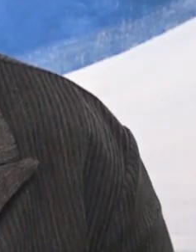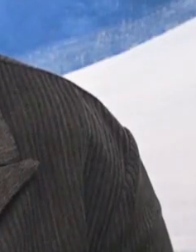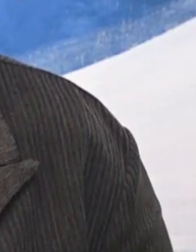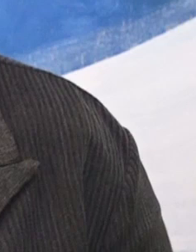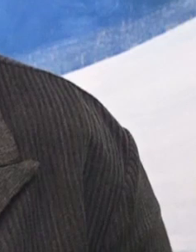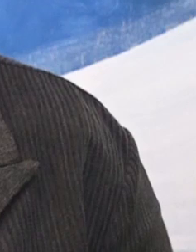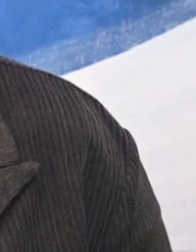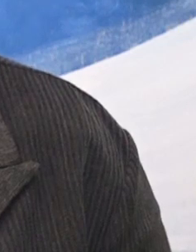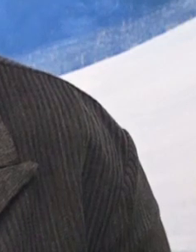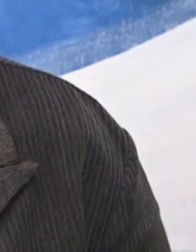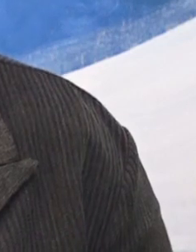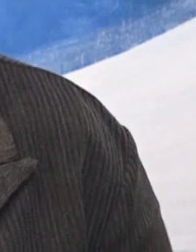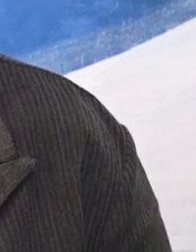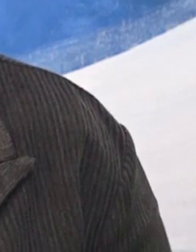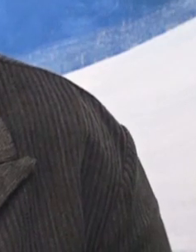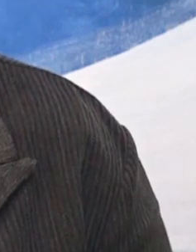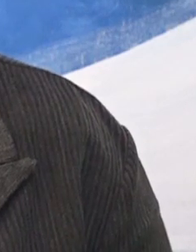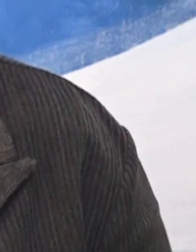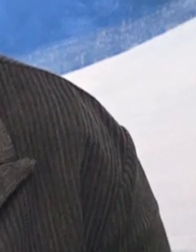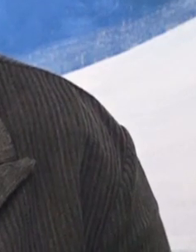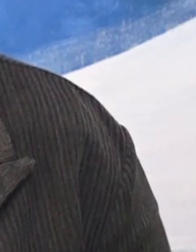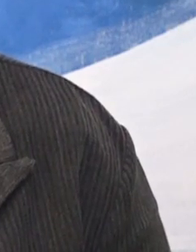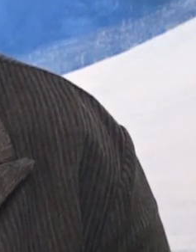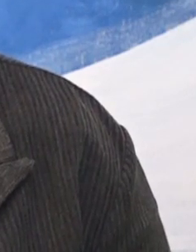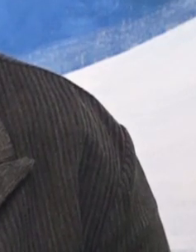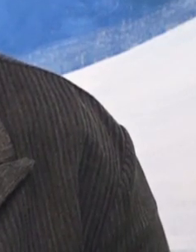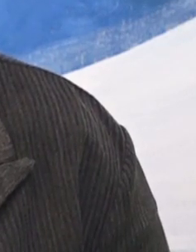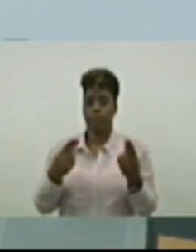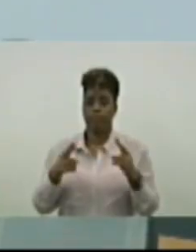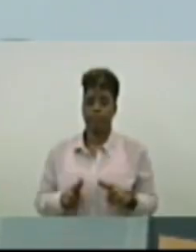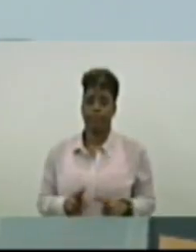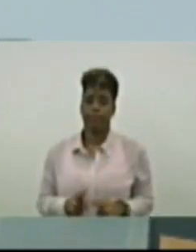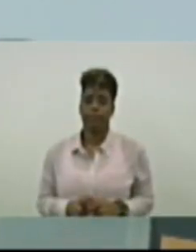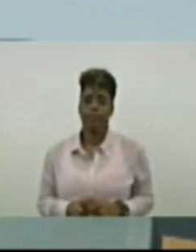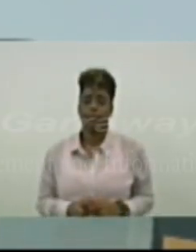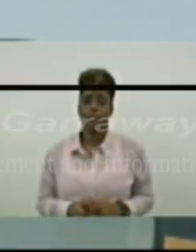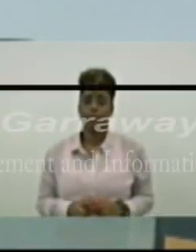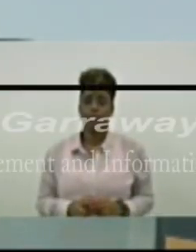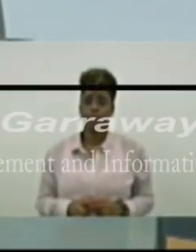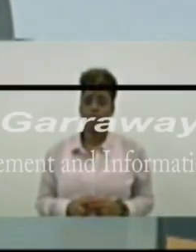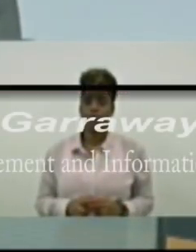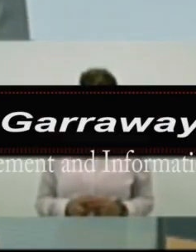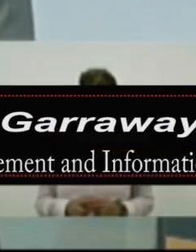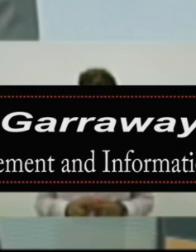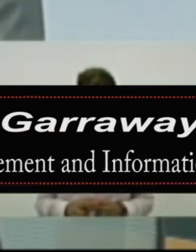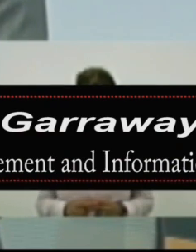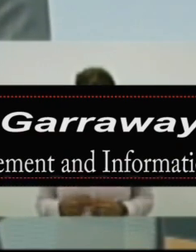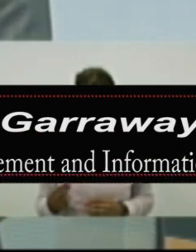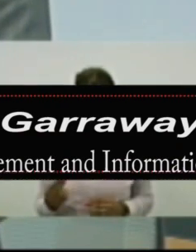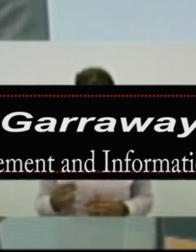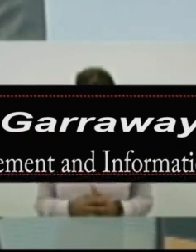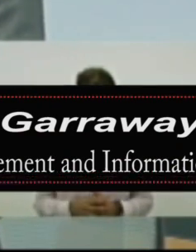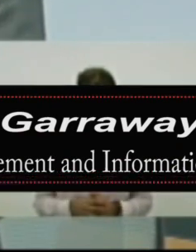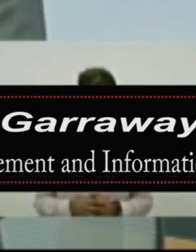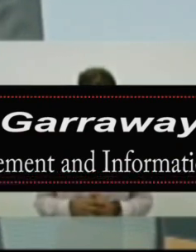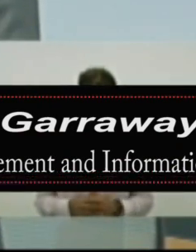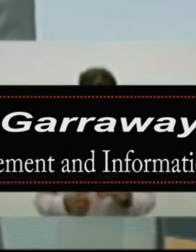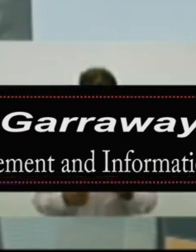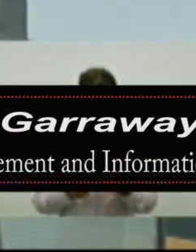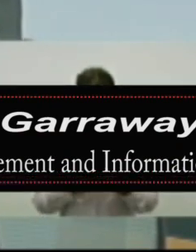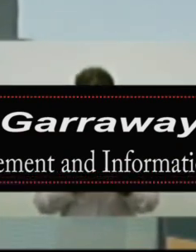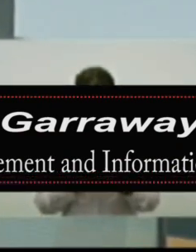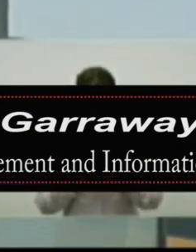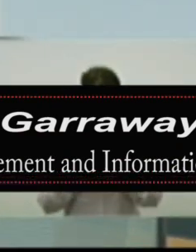and has not been enforced a lot of work has been done the abatement of litter act seeks